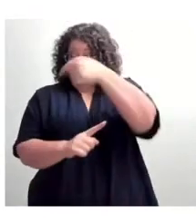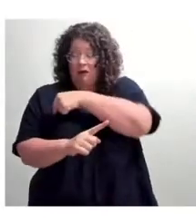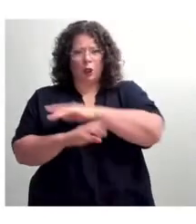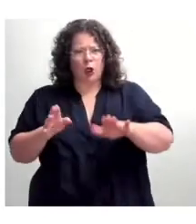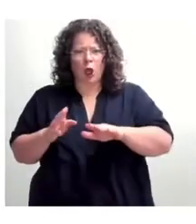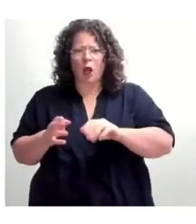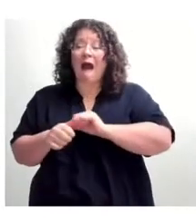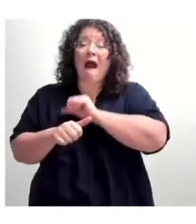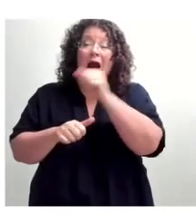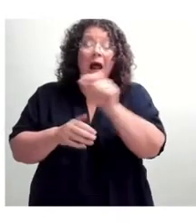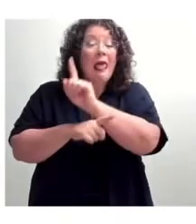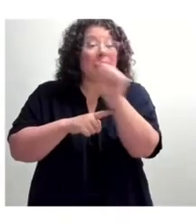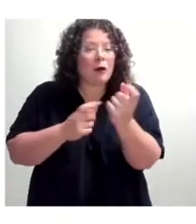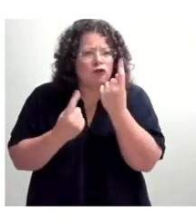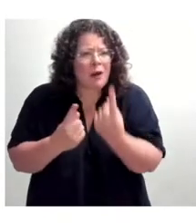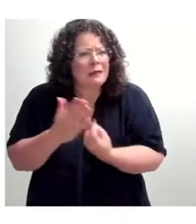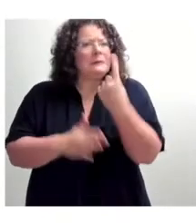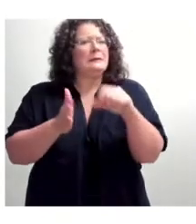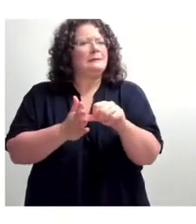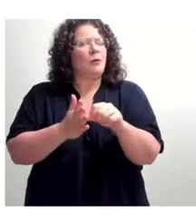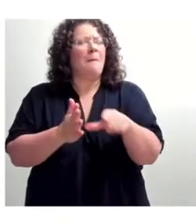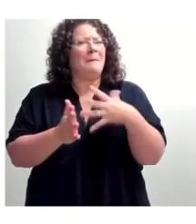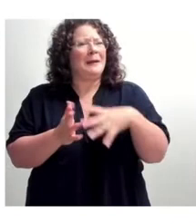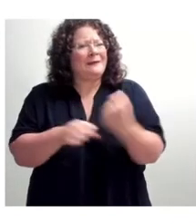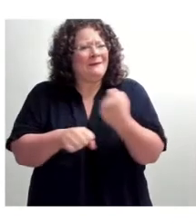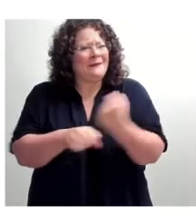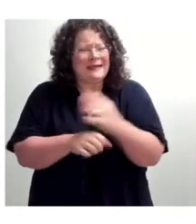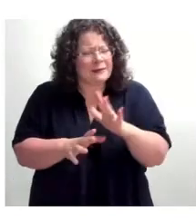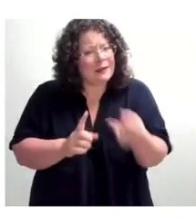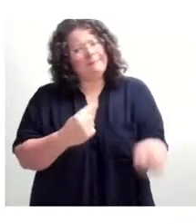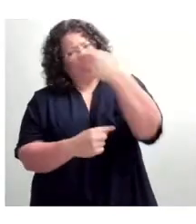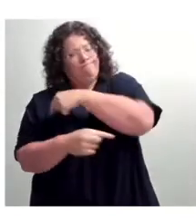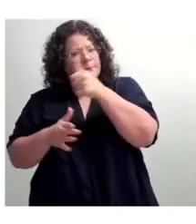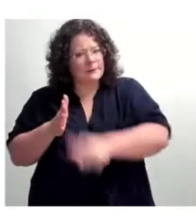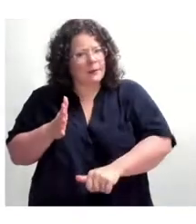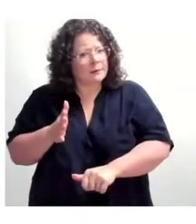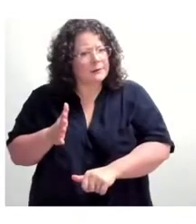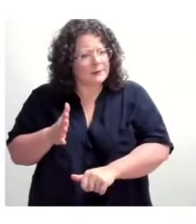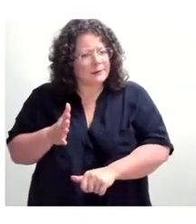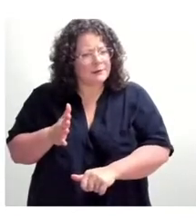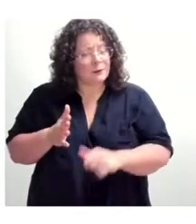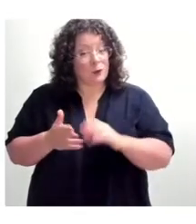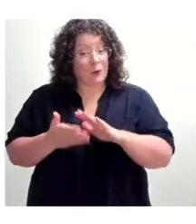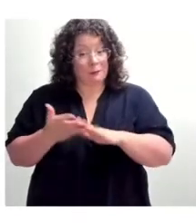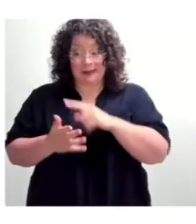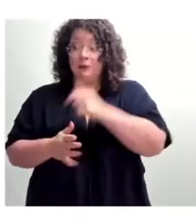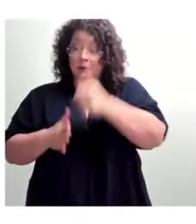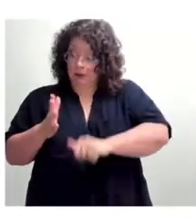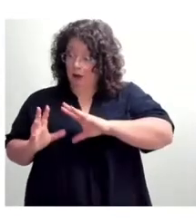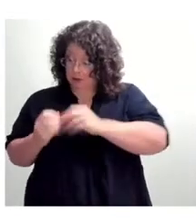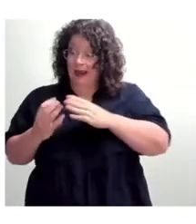product next? You've talked about Dove already. How much further do you think we've got to